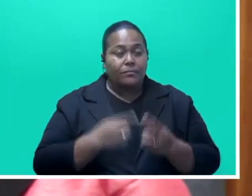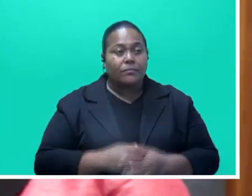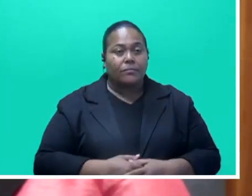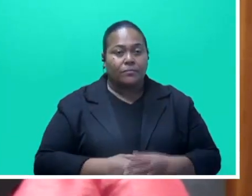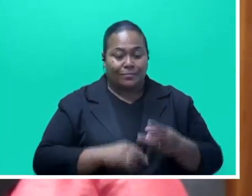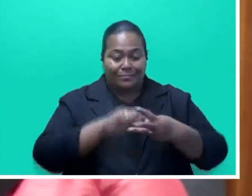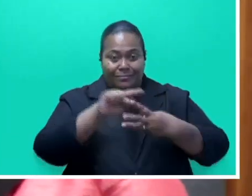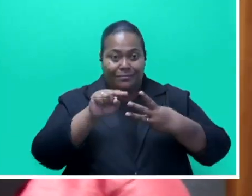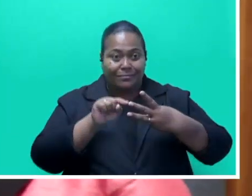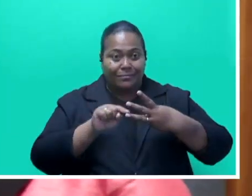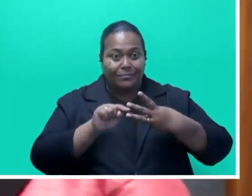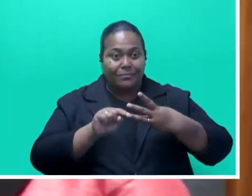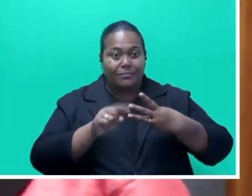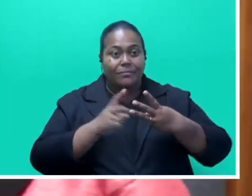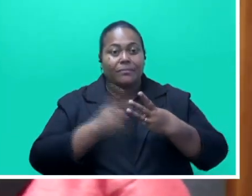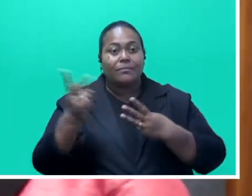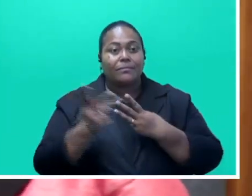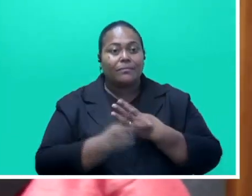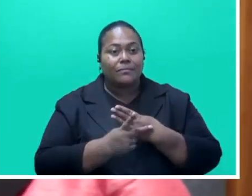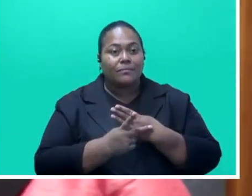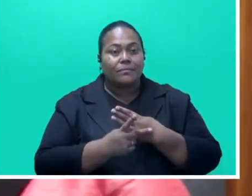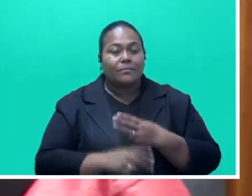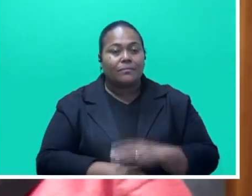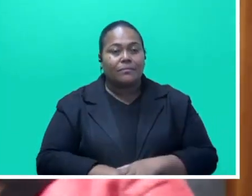three programs